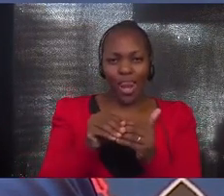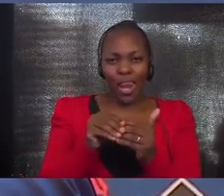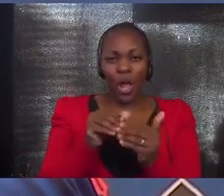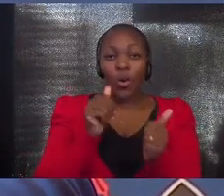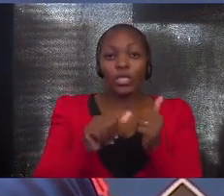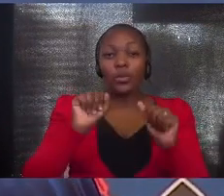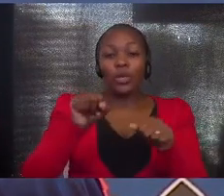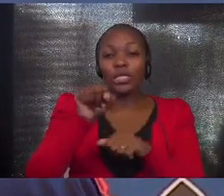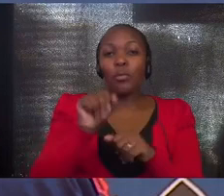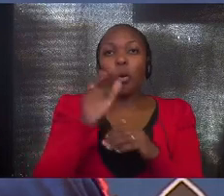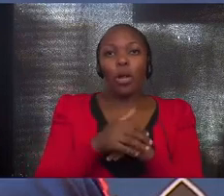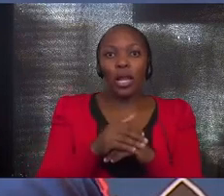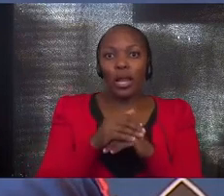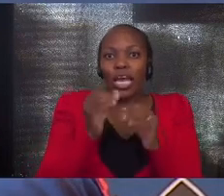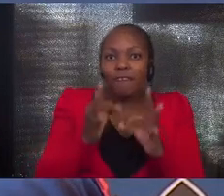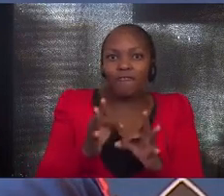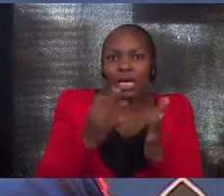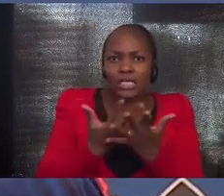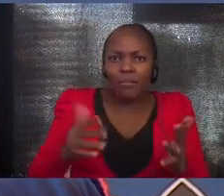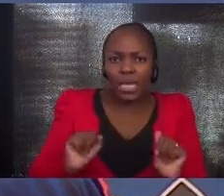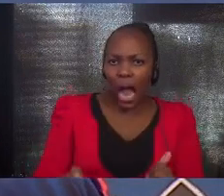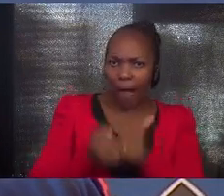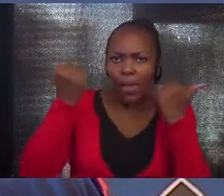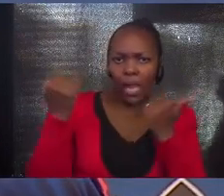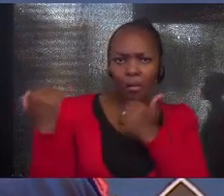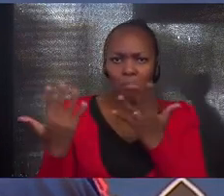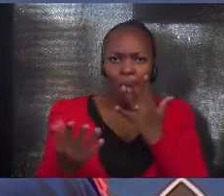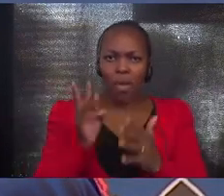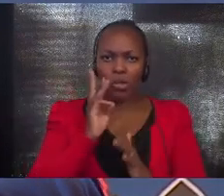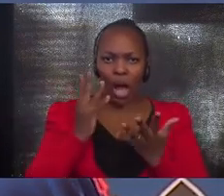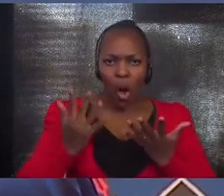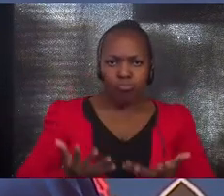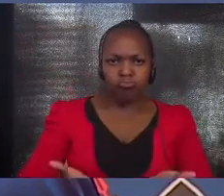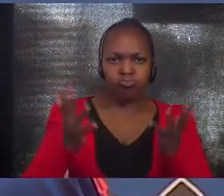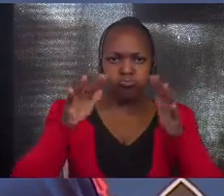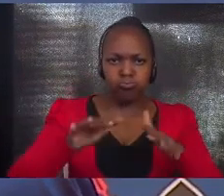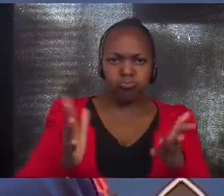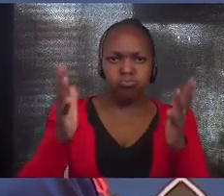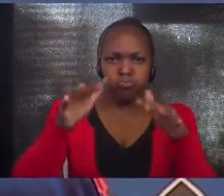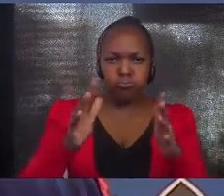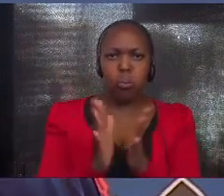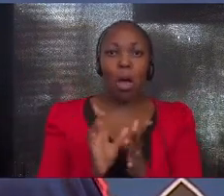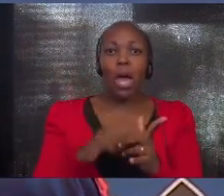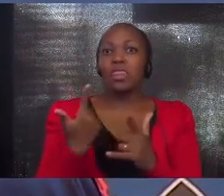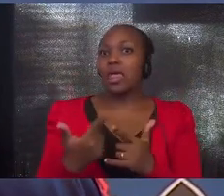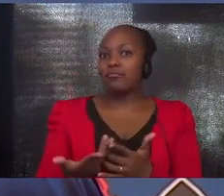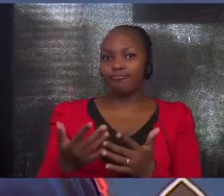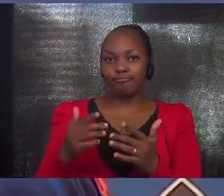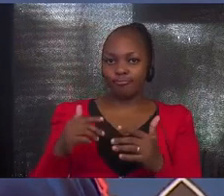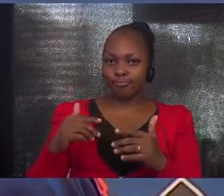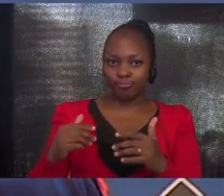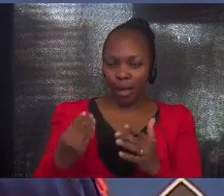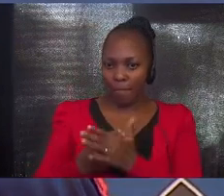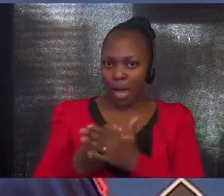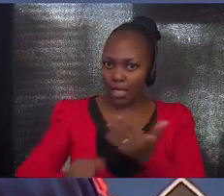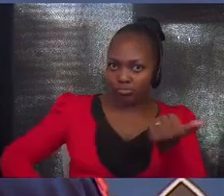that is climate sensitive, so that if there are shocks, that financial